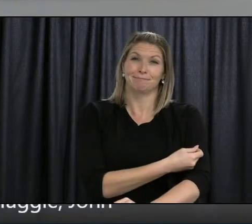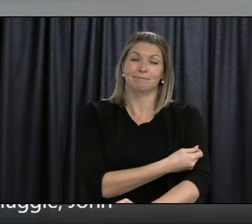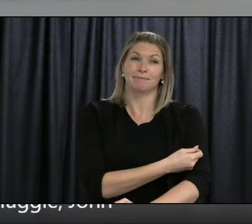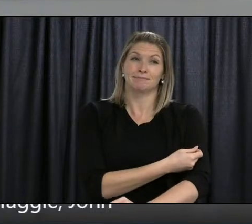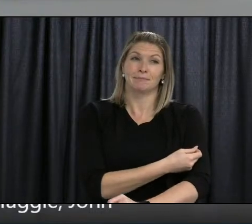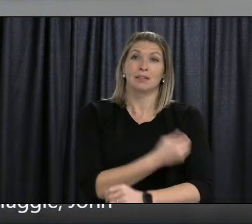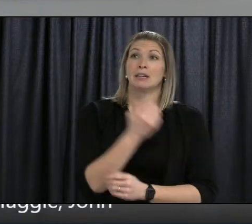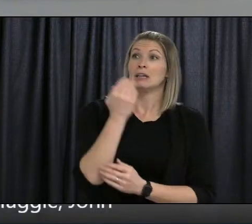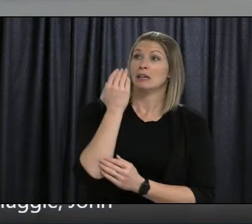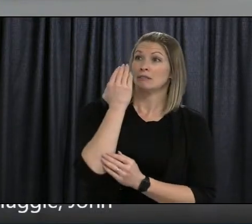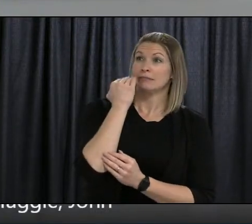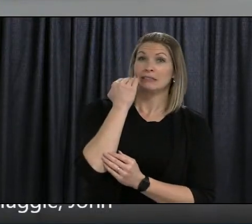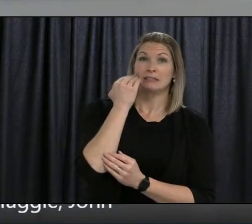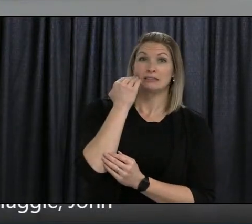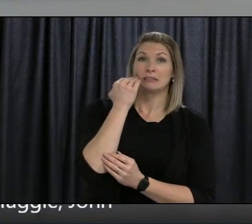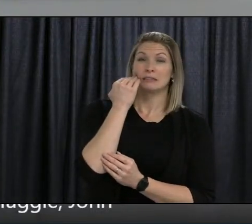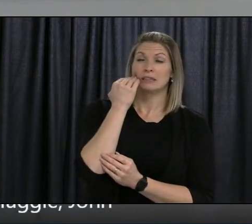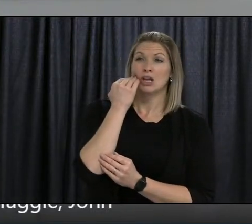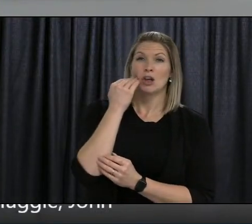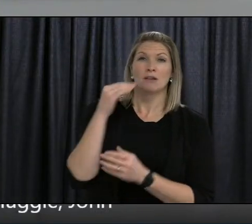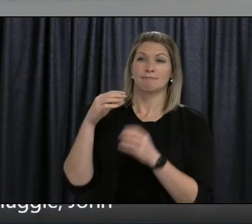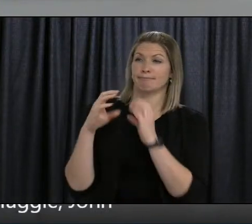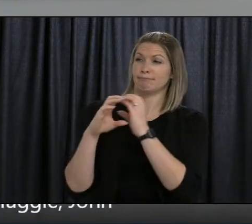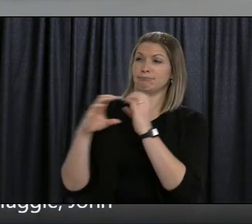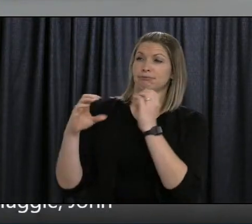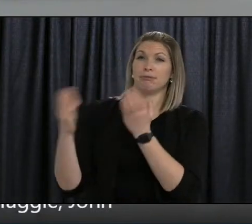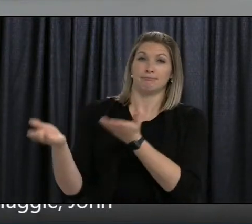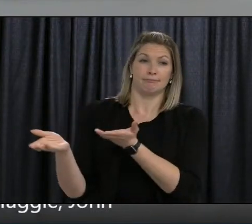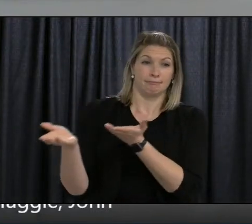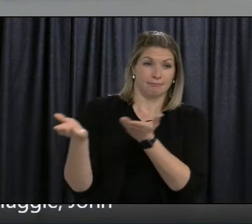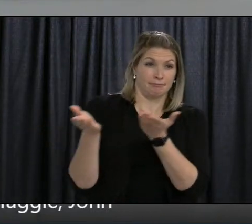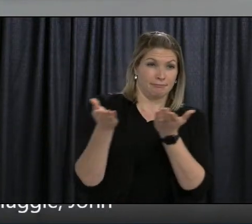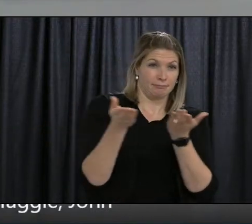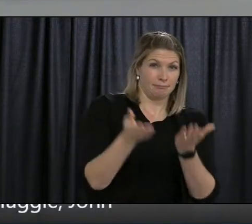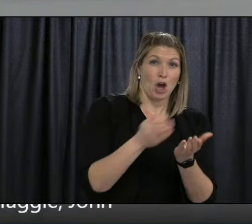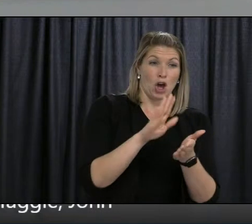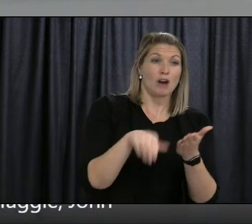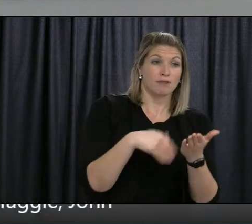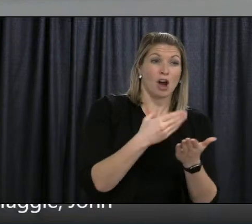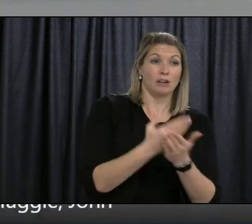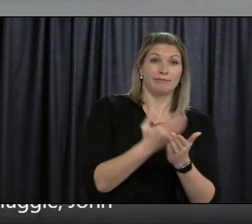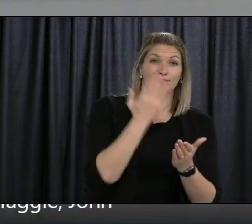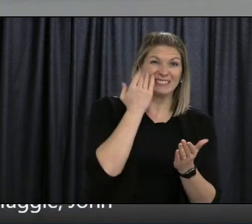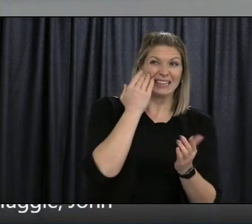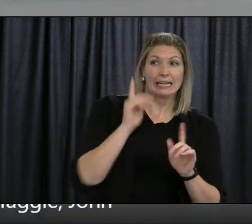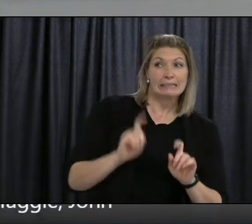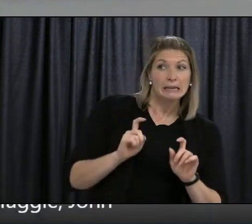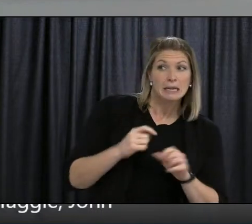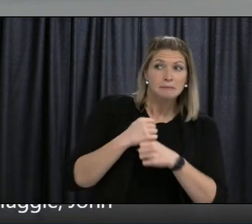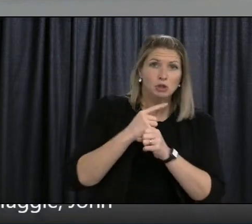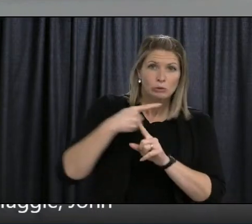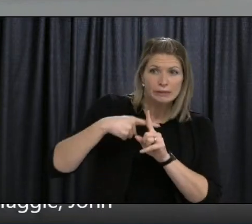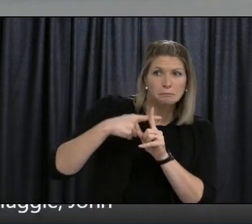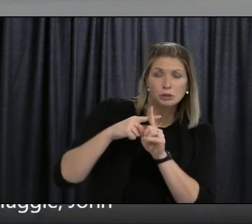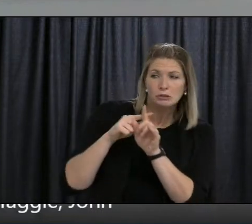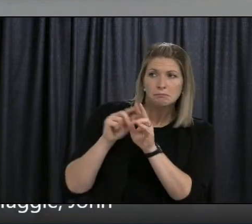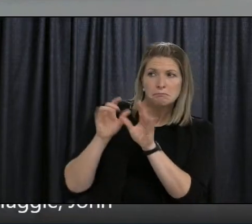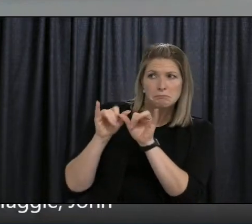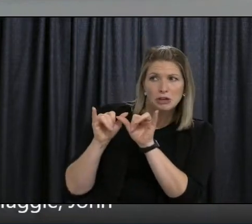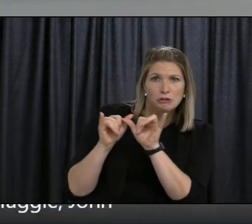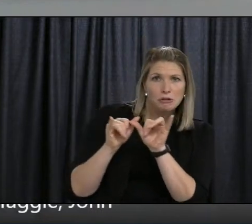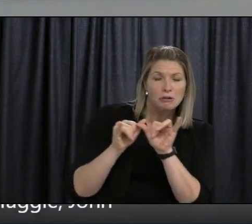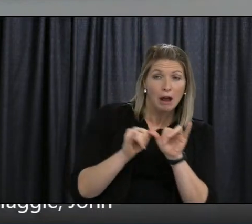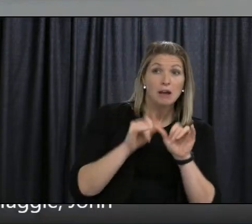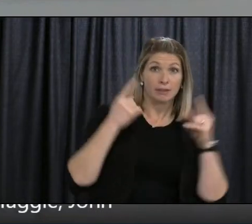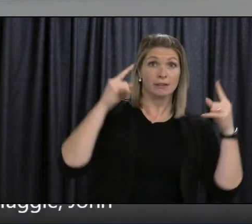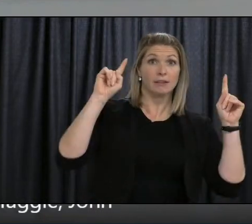shipment to test the ability of our thermal shipper to keep things cold was successful,